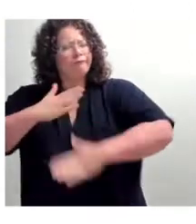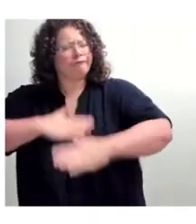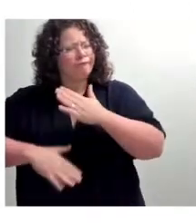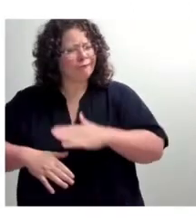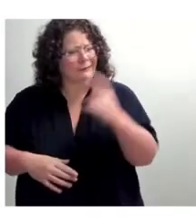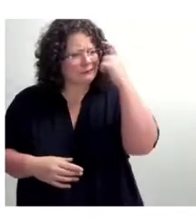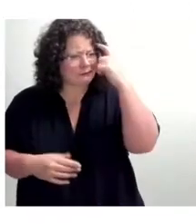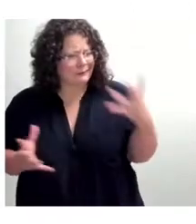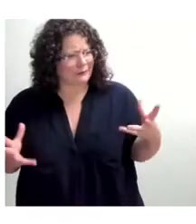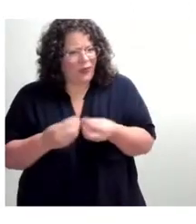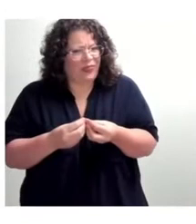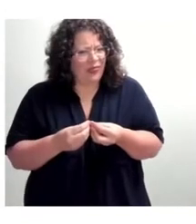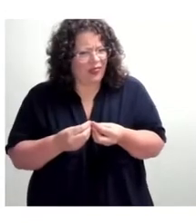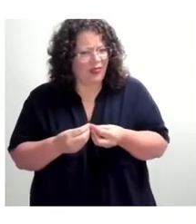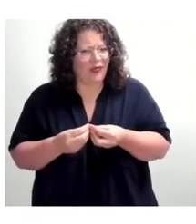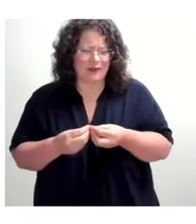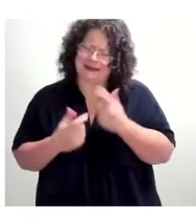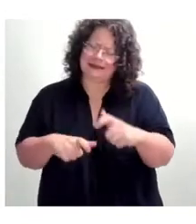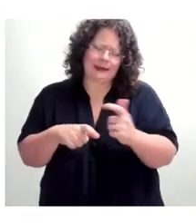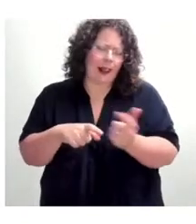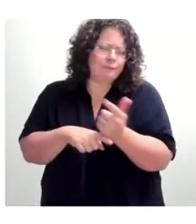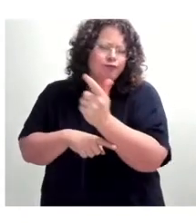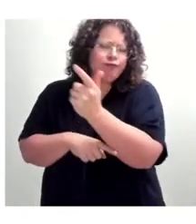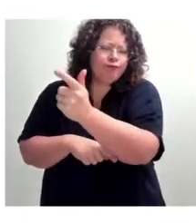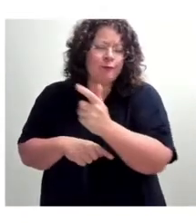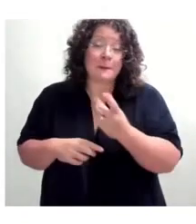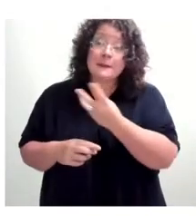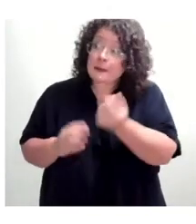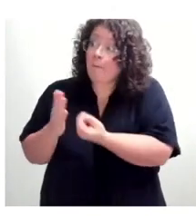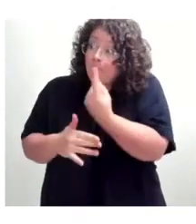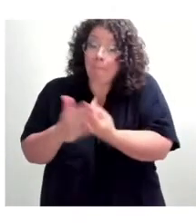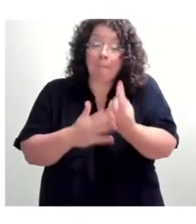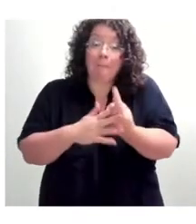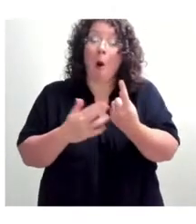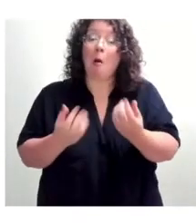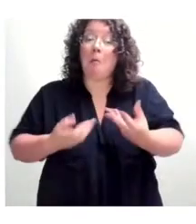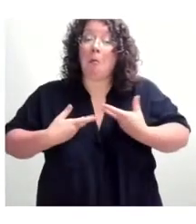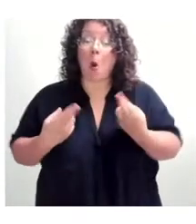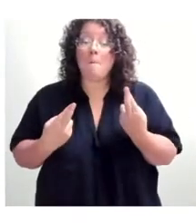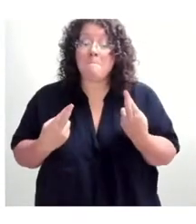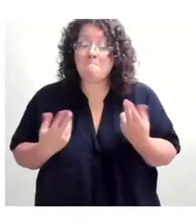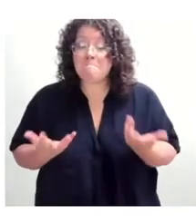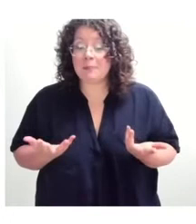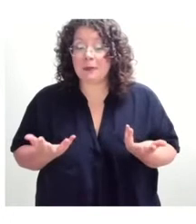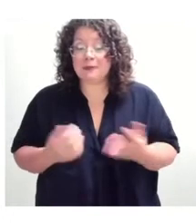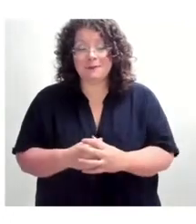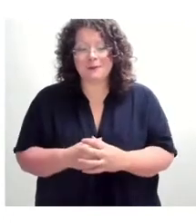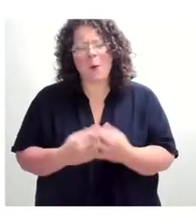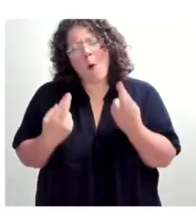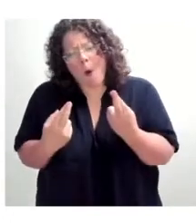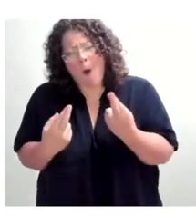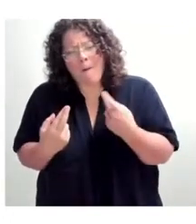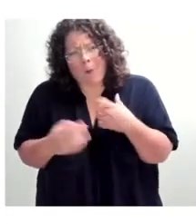you. Cindy, the digital tech space, I mean, the whole world is becoming increasingly reliant